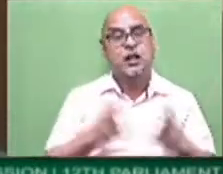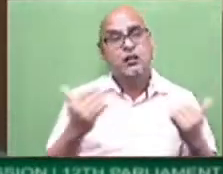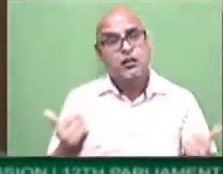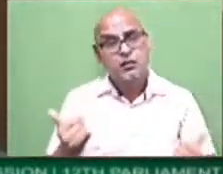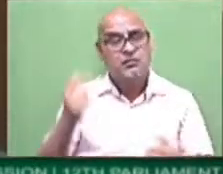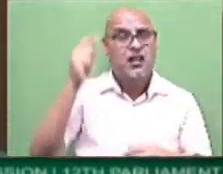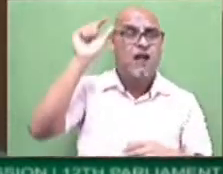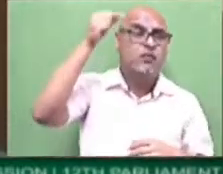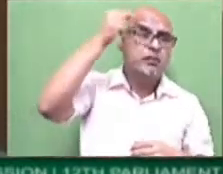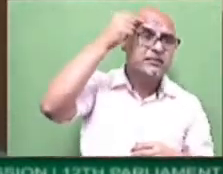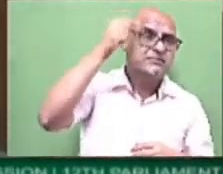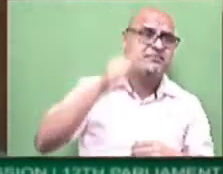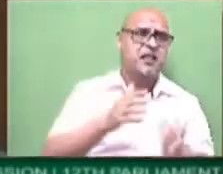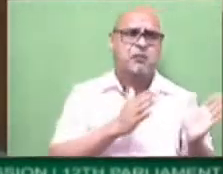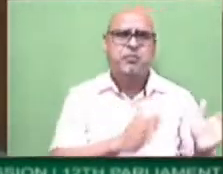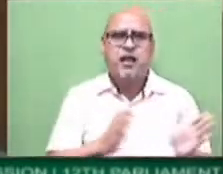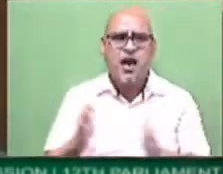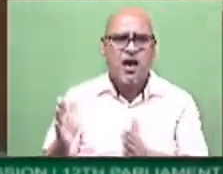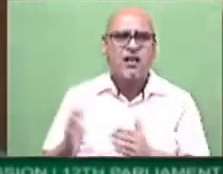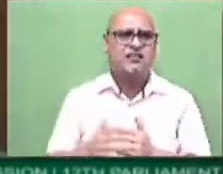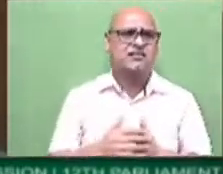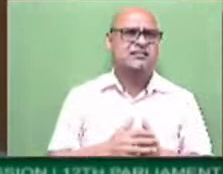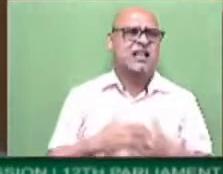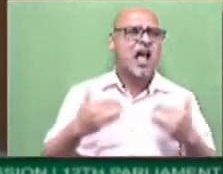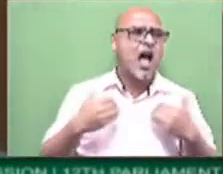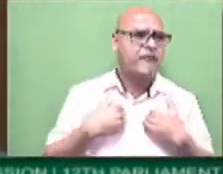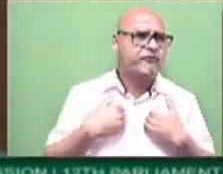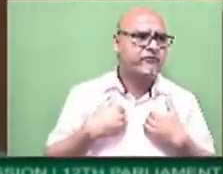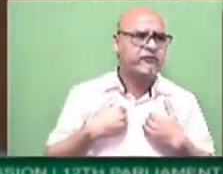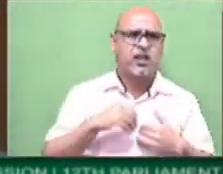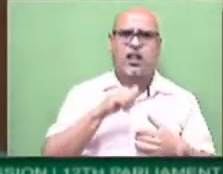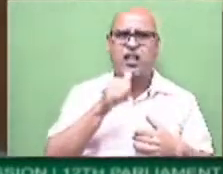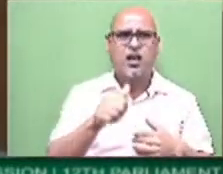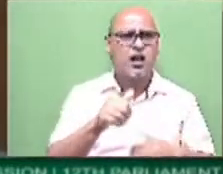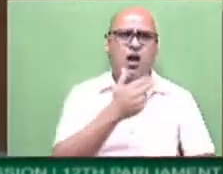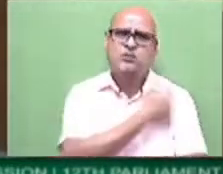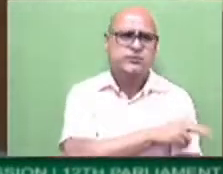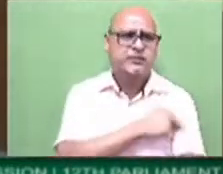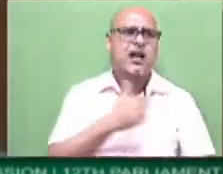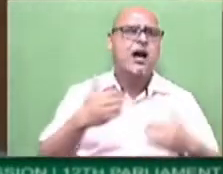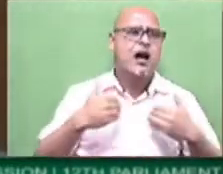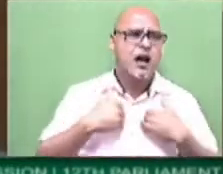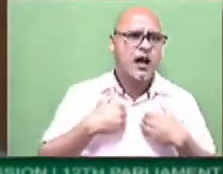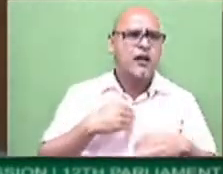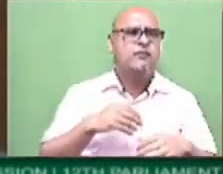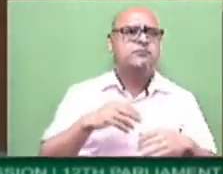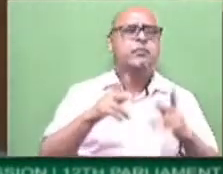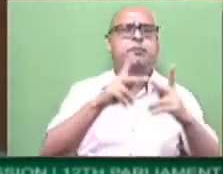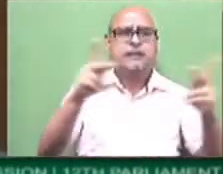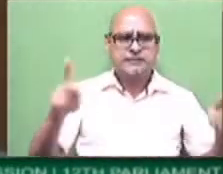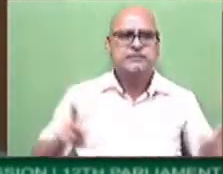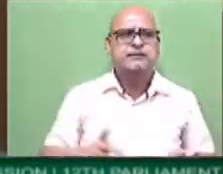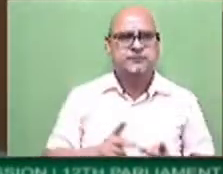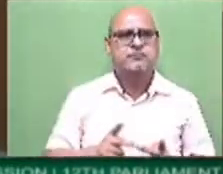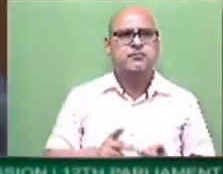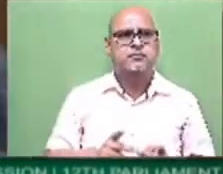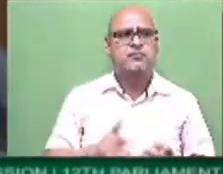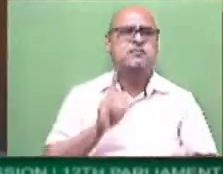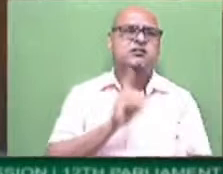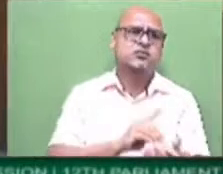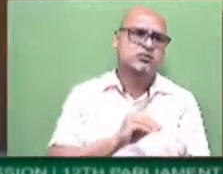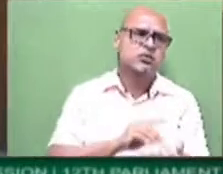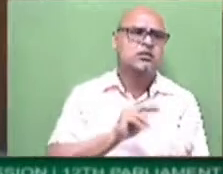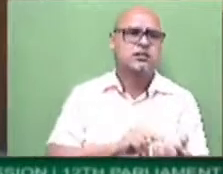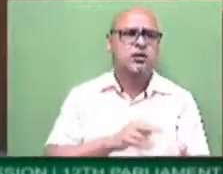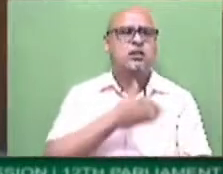use the step-down facilities and so on in terms of resource allocation and reallocation of resources. I